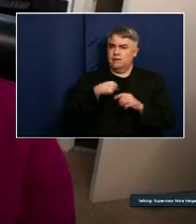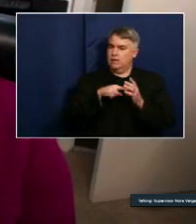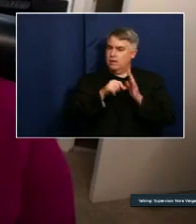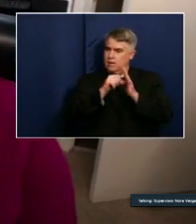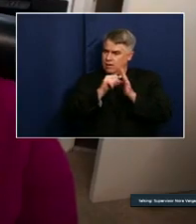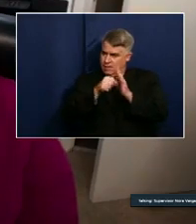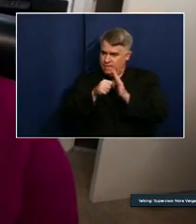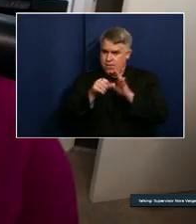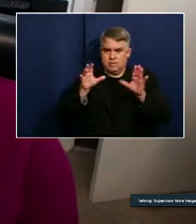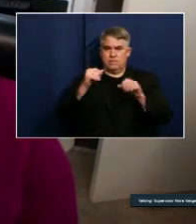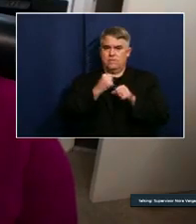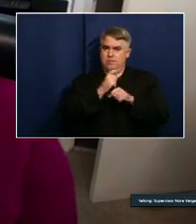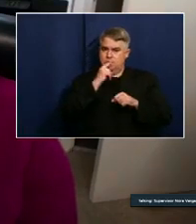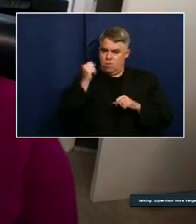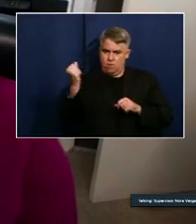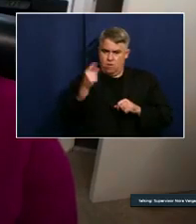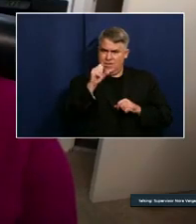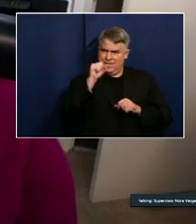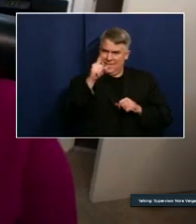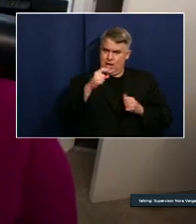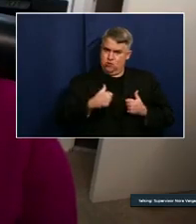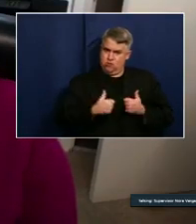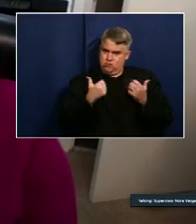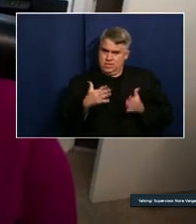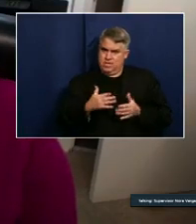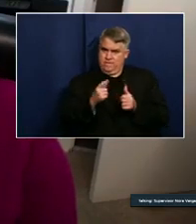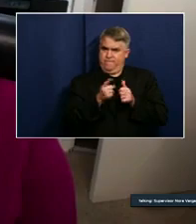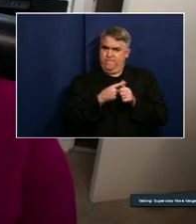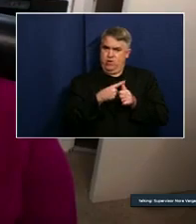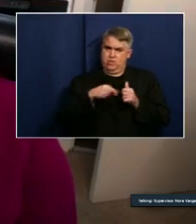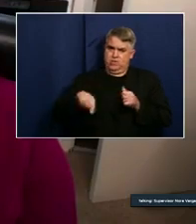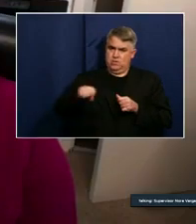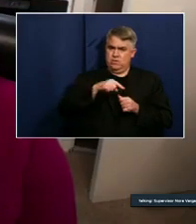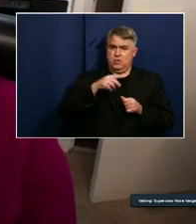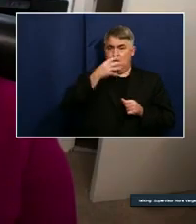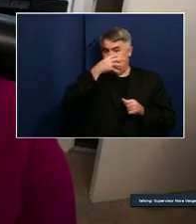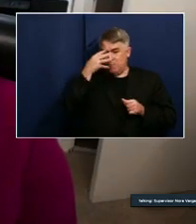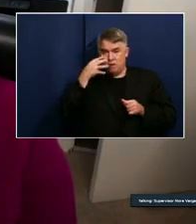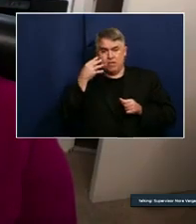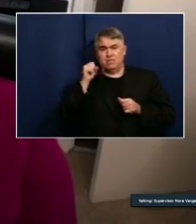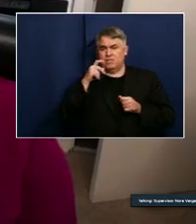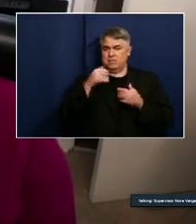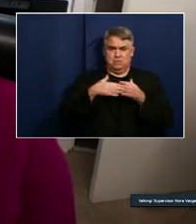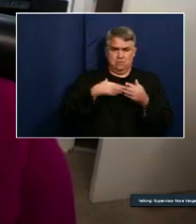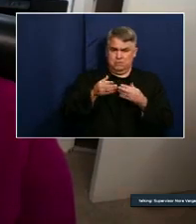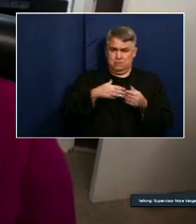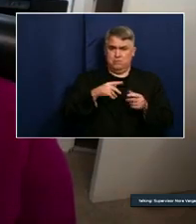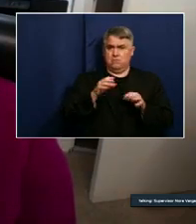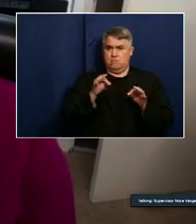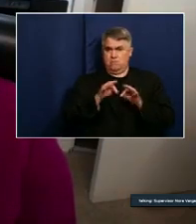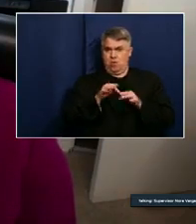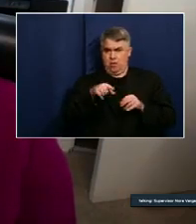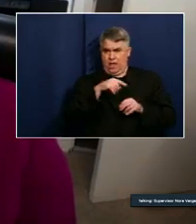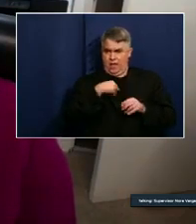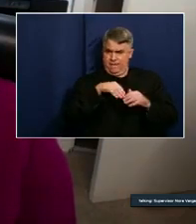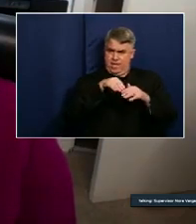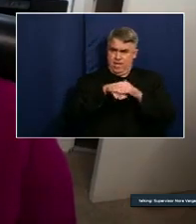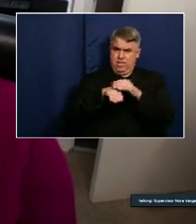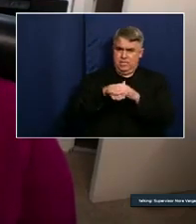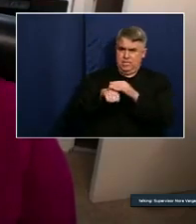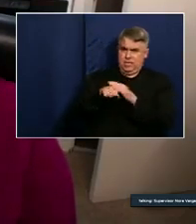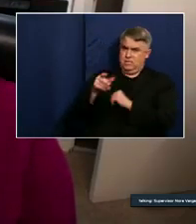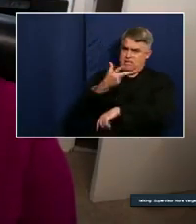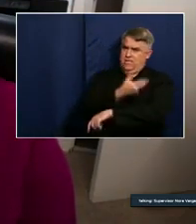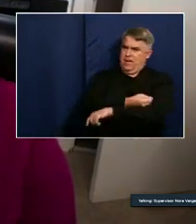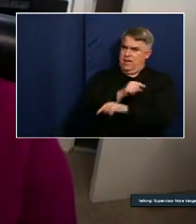Diego residents, no matter what their immigration status is, that they are having access to their vaccines. And so we're going to